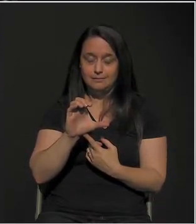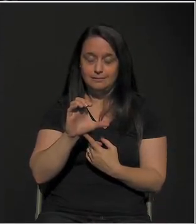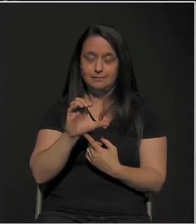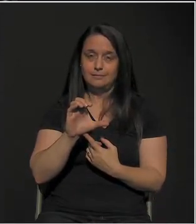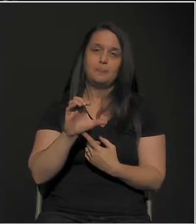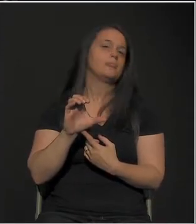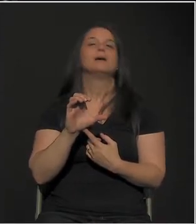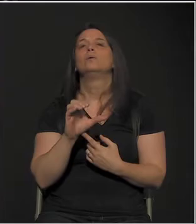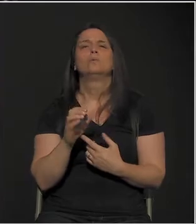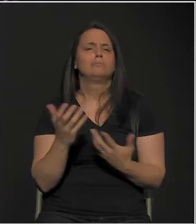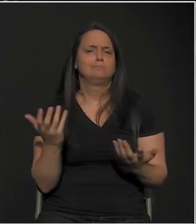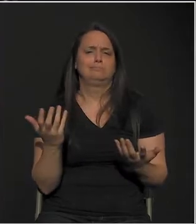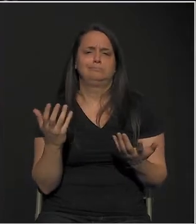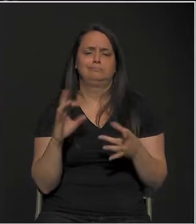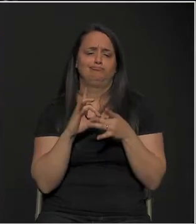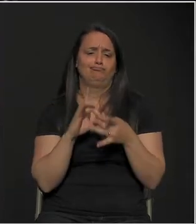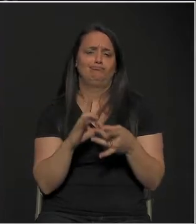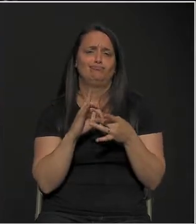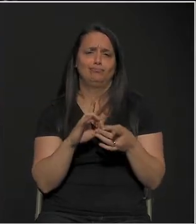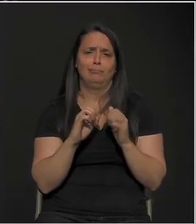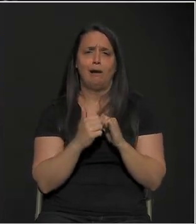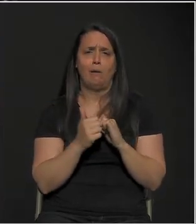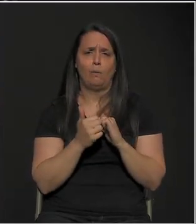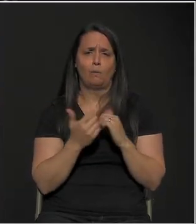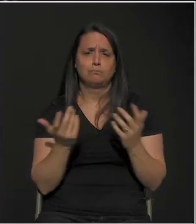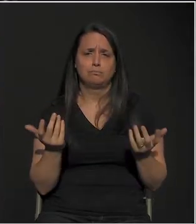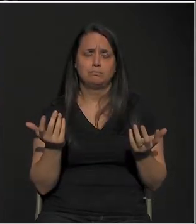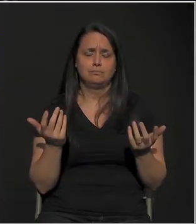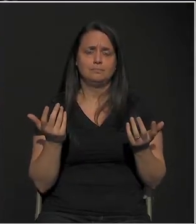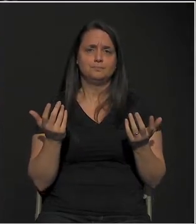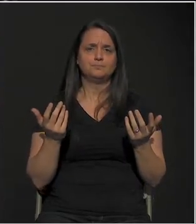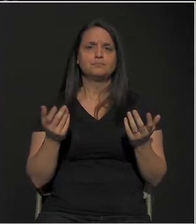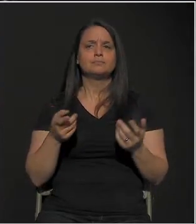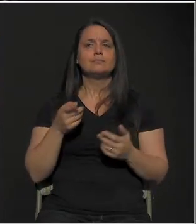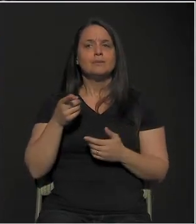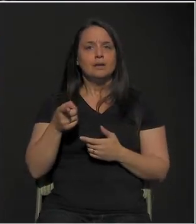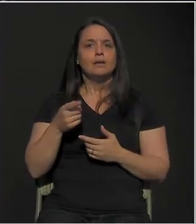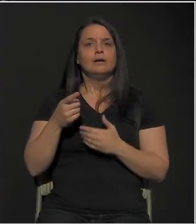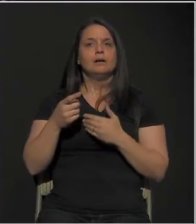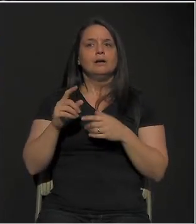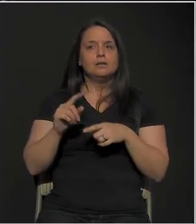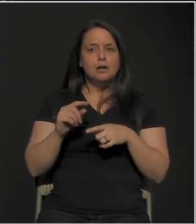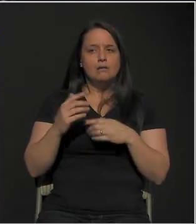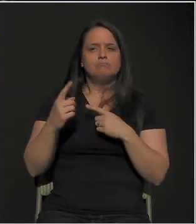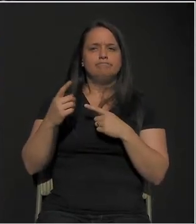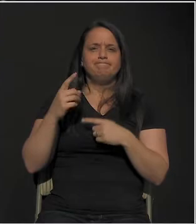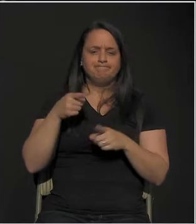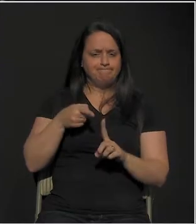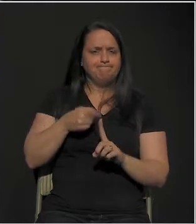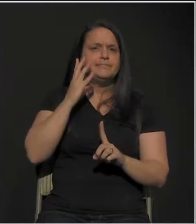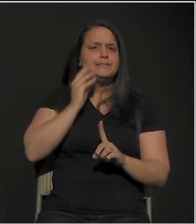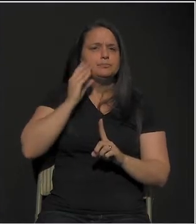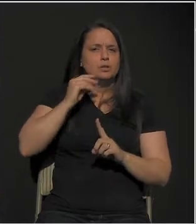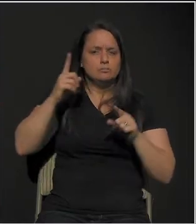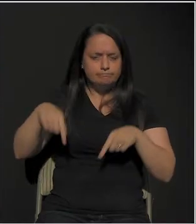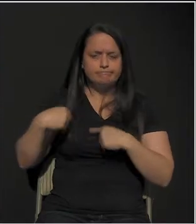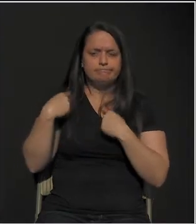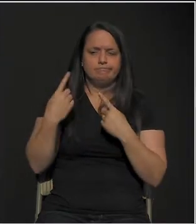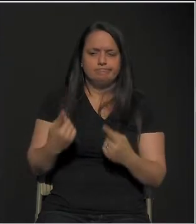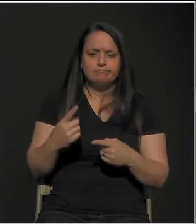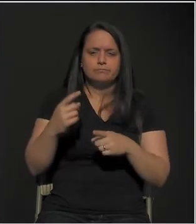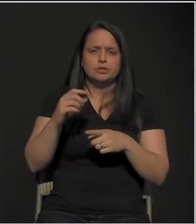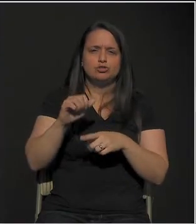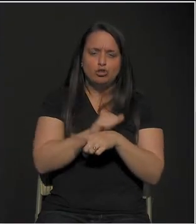Why am I, what does that have to do with anything? He went through all of this training. He did all of